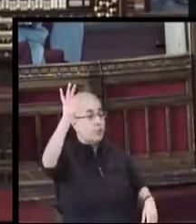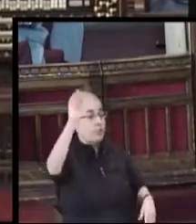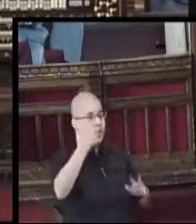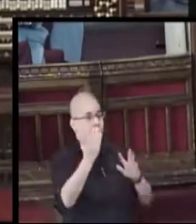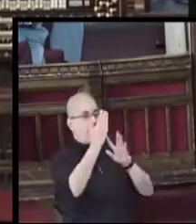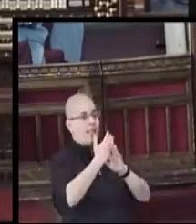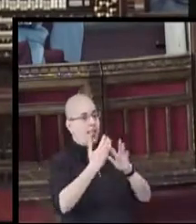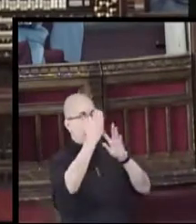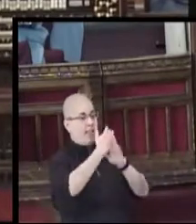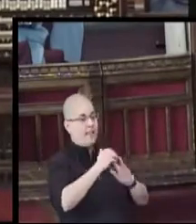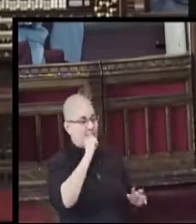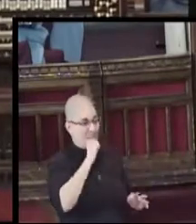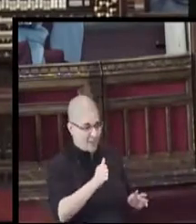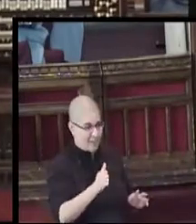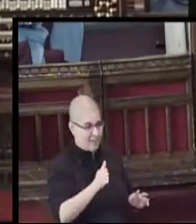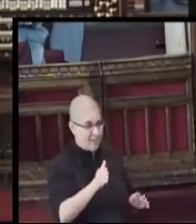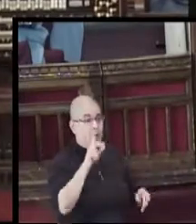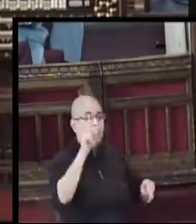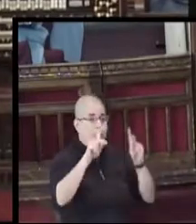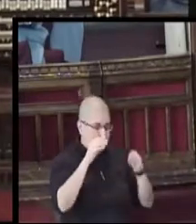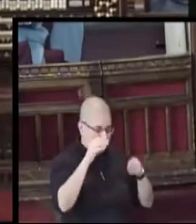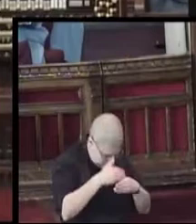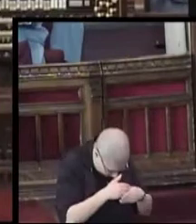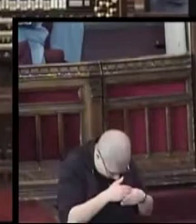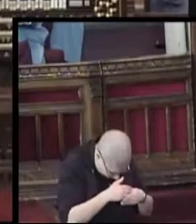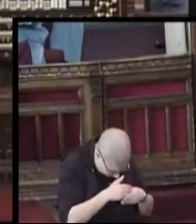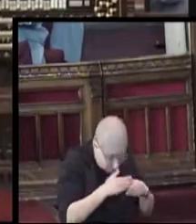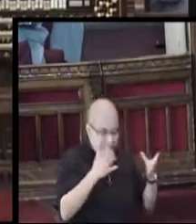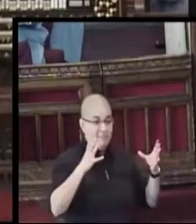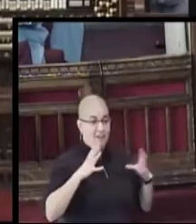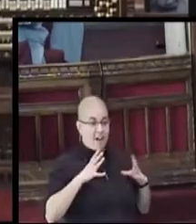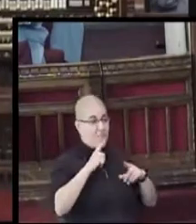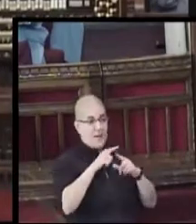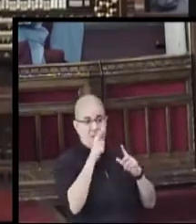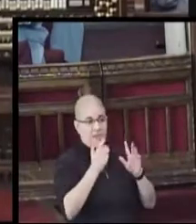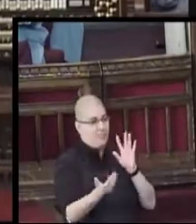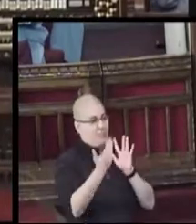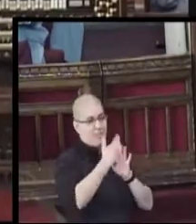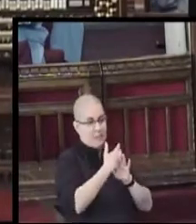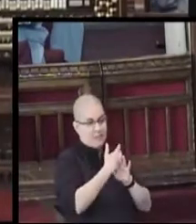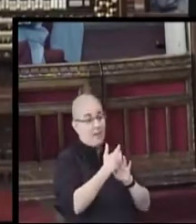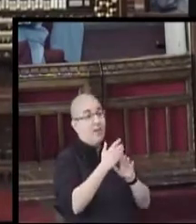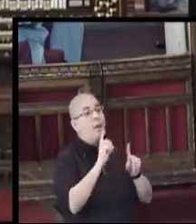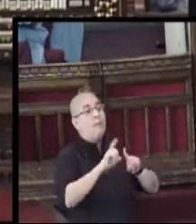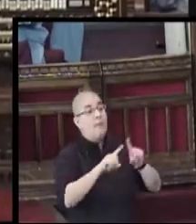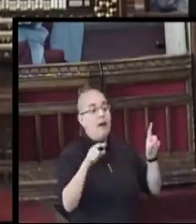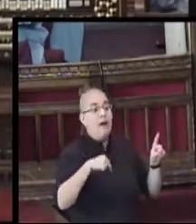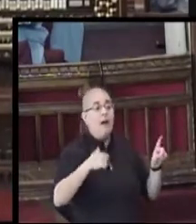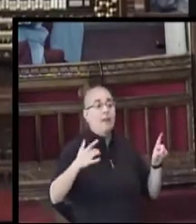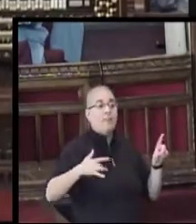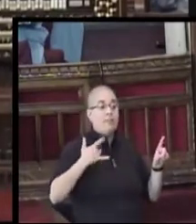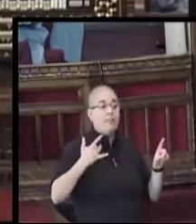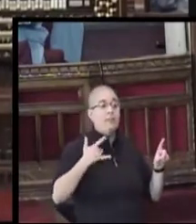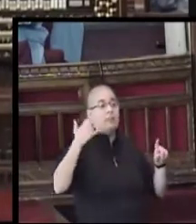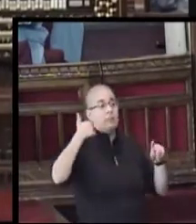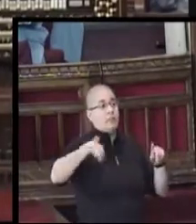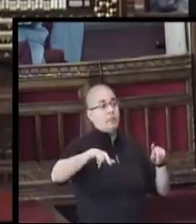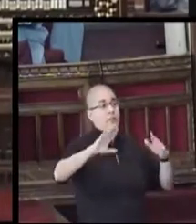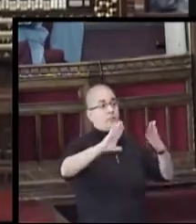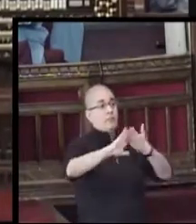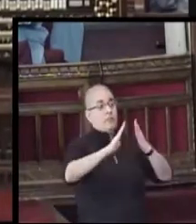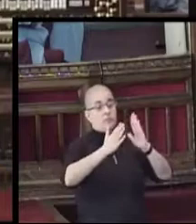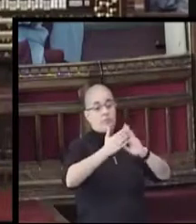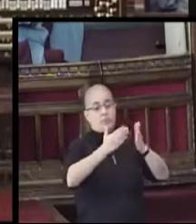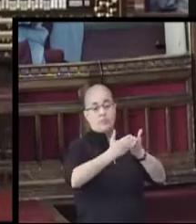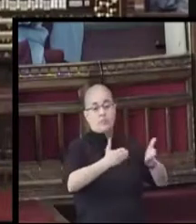sermons. May fall asleep during them, but generally we don't interrupt them. However, I think religious communities need to be